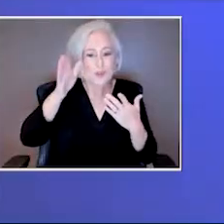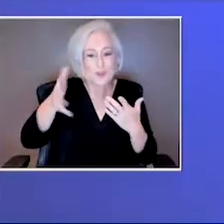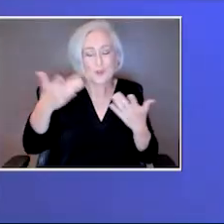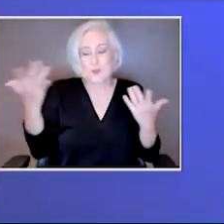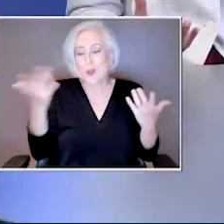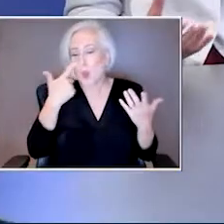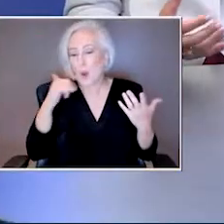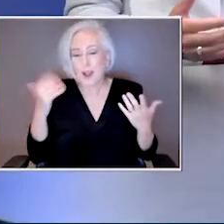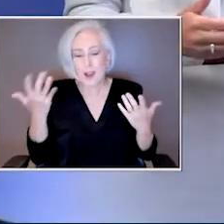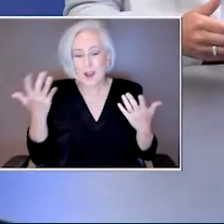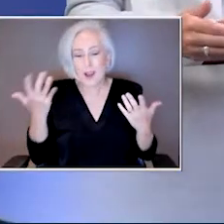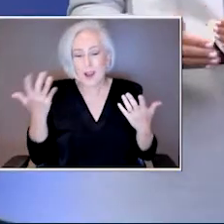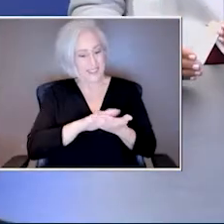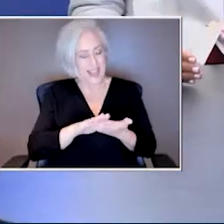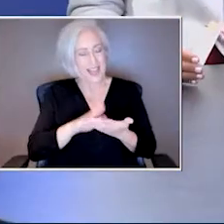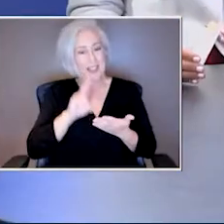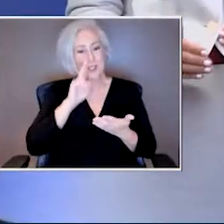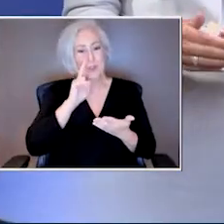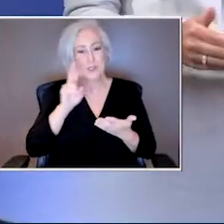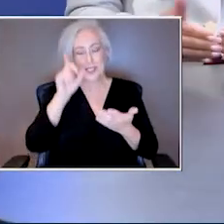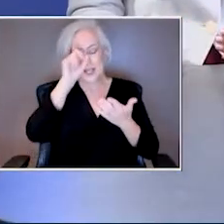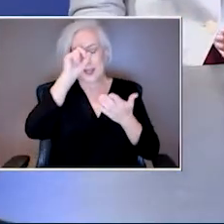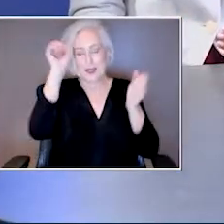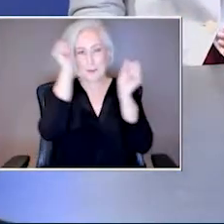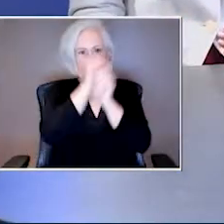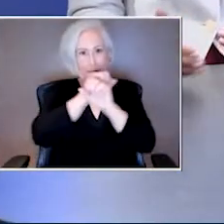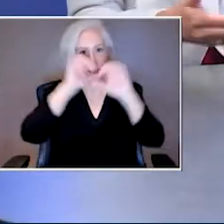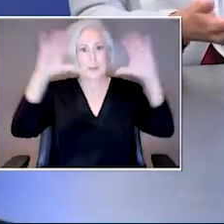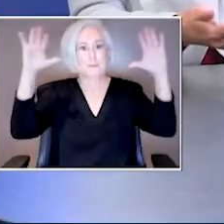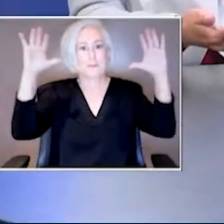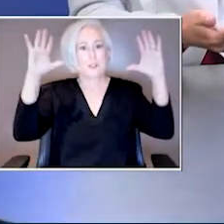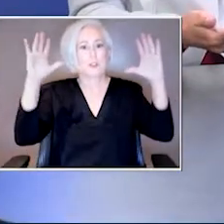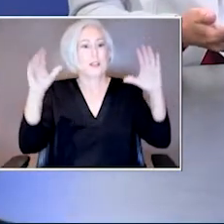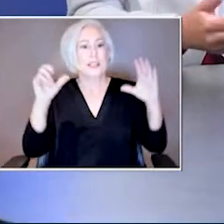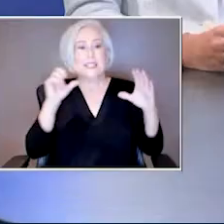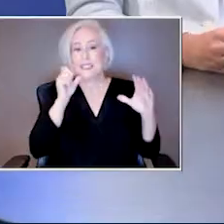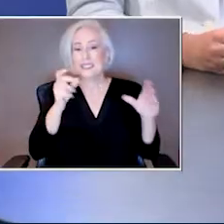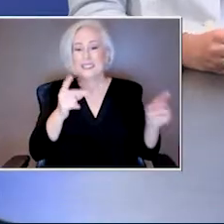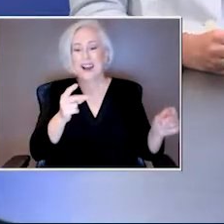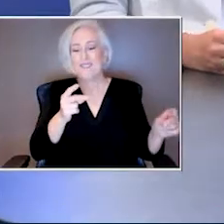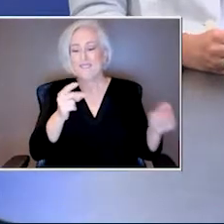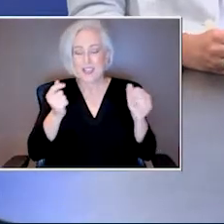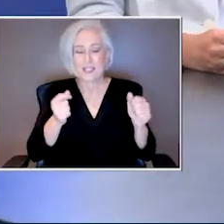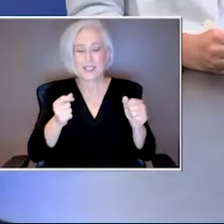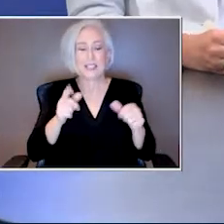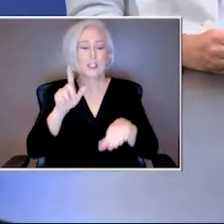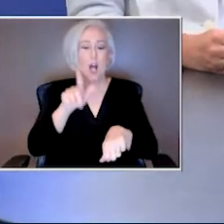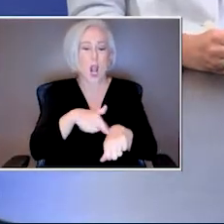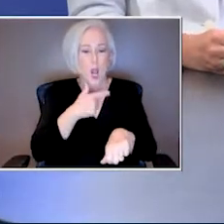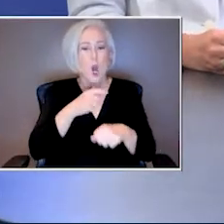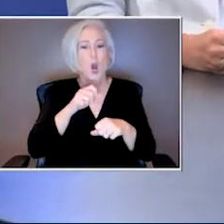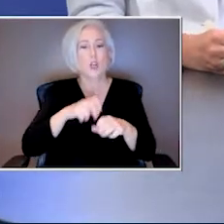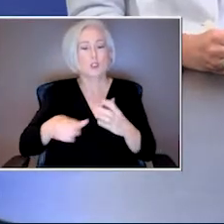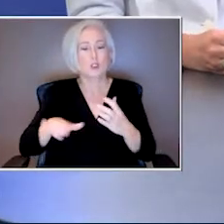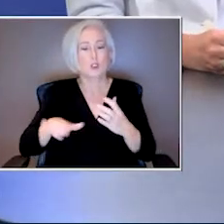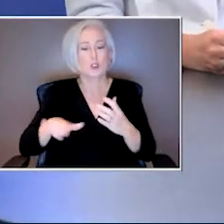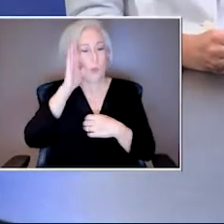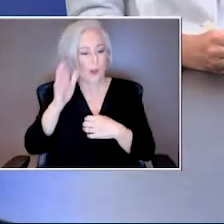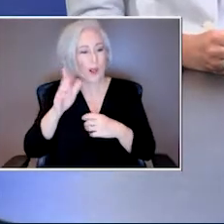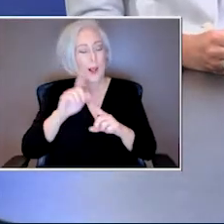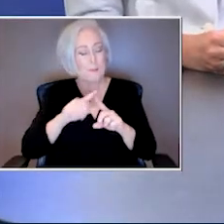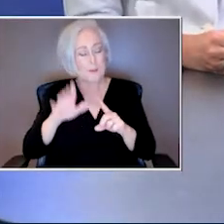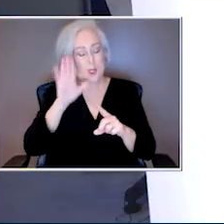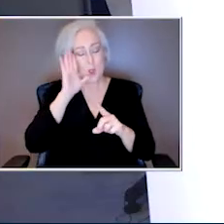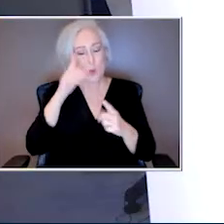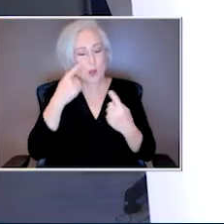and perspective. Like, it's not going to be a sprint. It's going to be a marathon. It's going to be a long journey, as she knows, but we're going to get you there. And that's the whole point of all